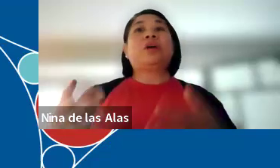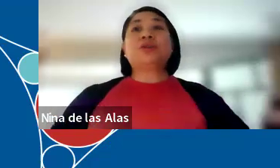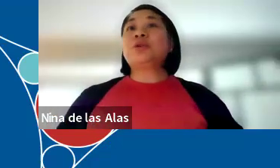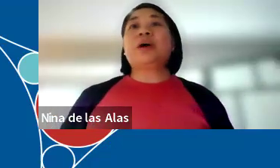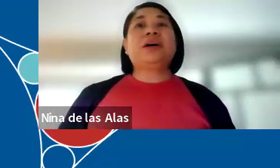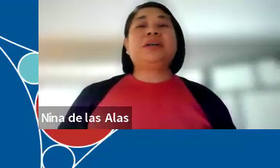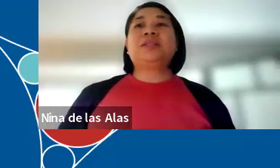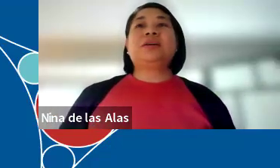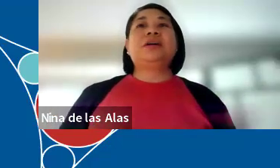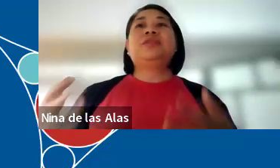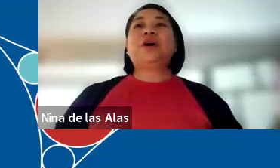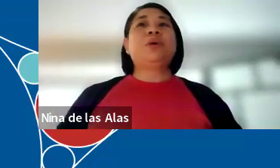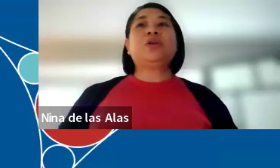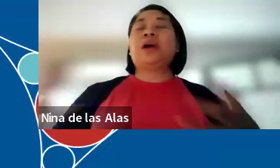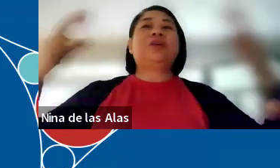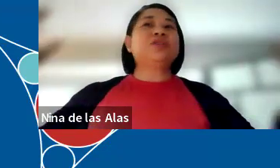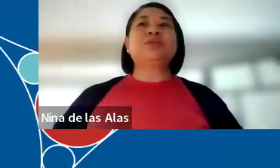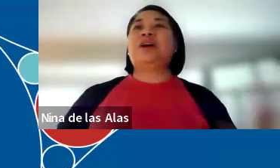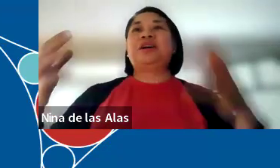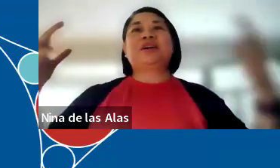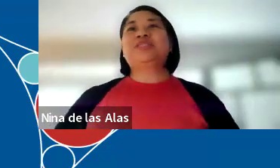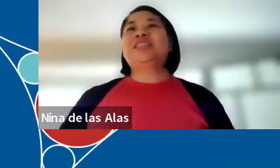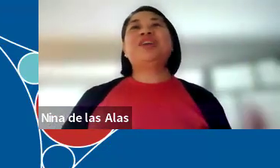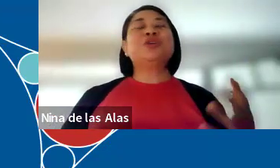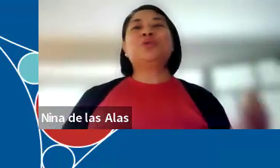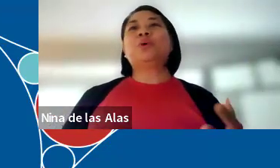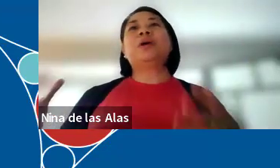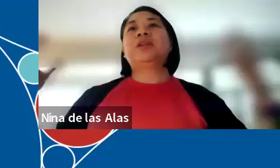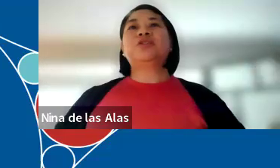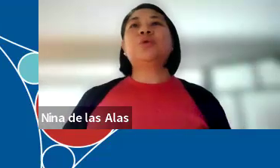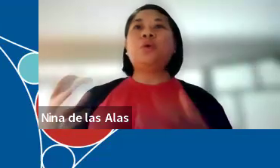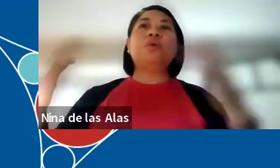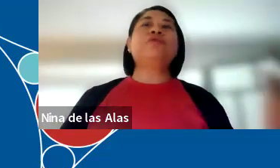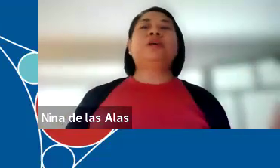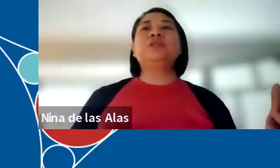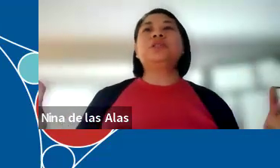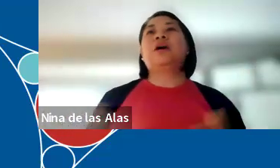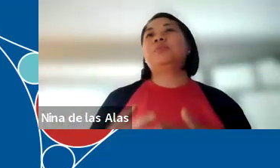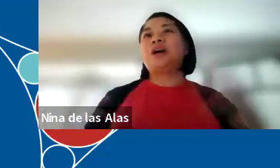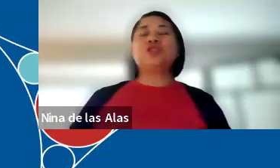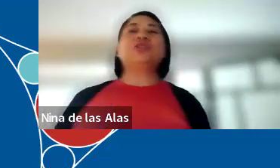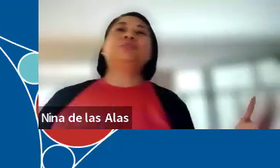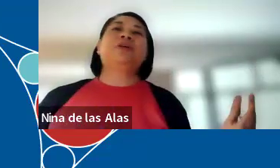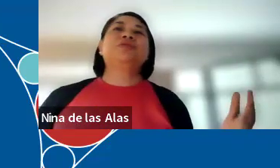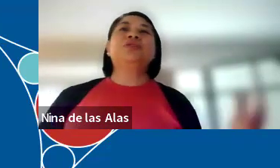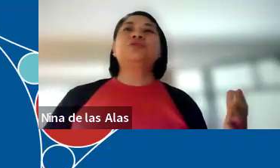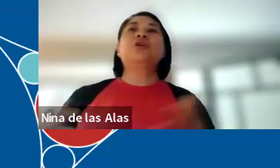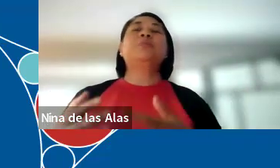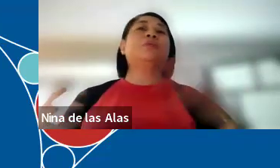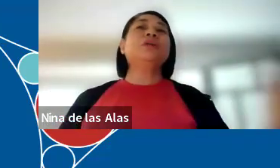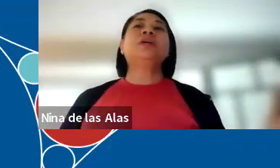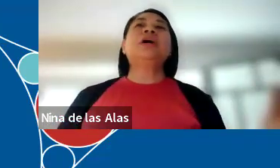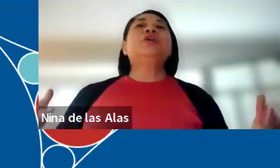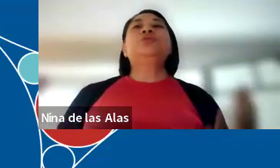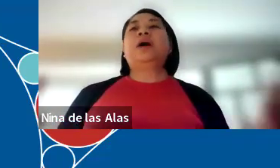and working also as an evaluator and also a data guru in this whole field, not just imposter